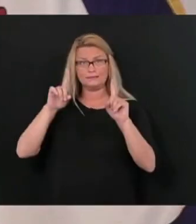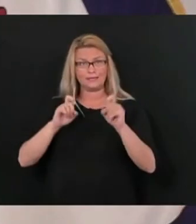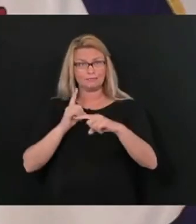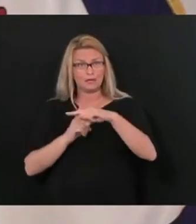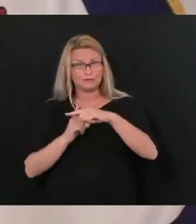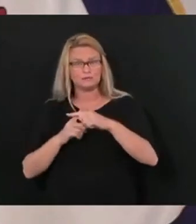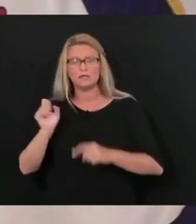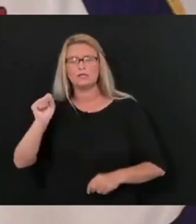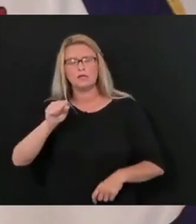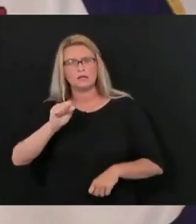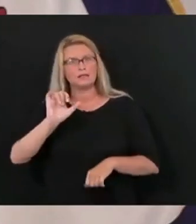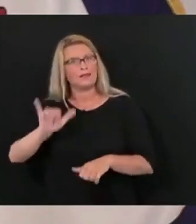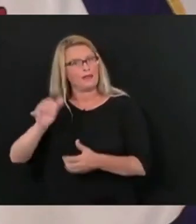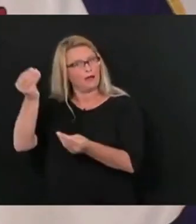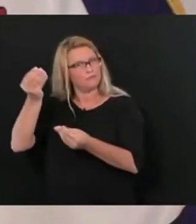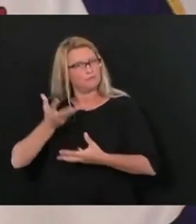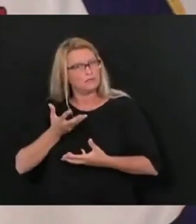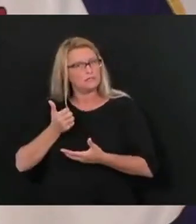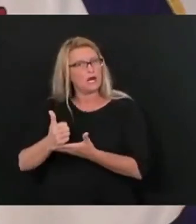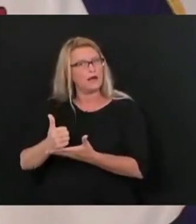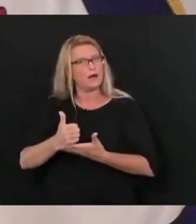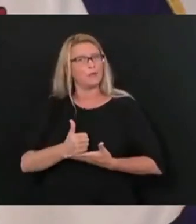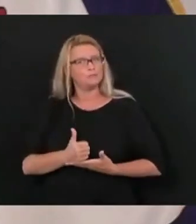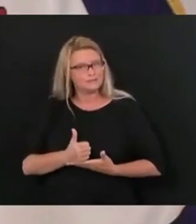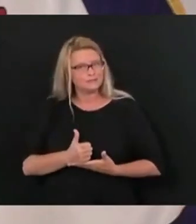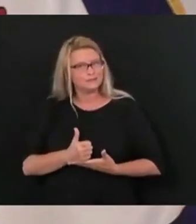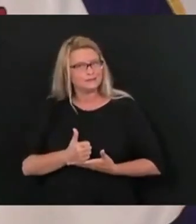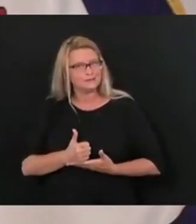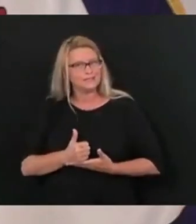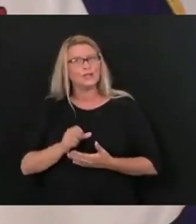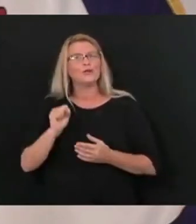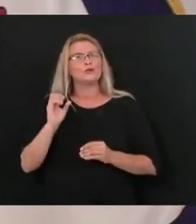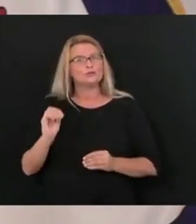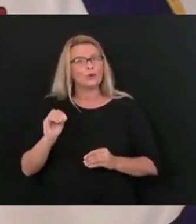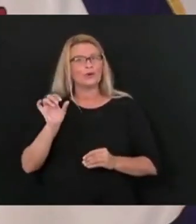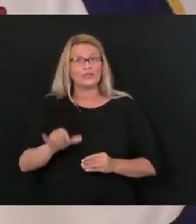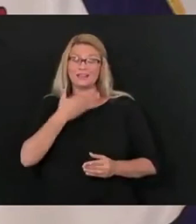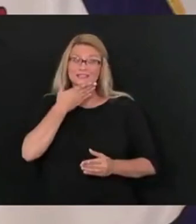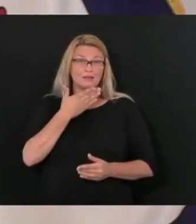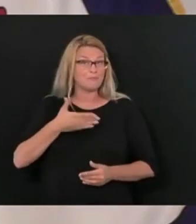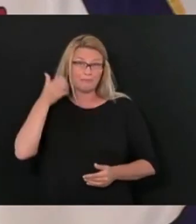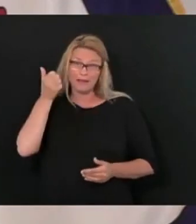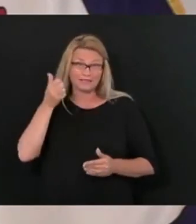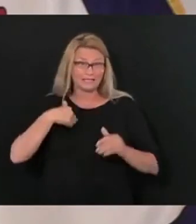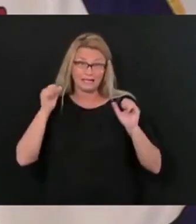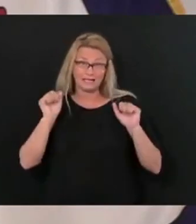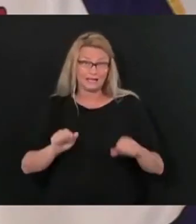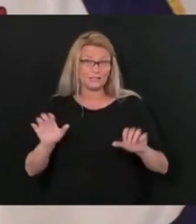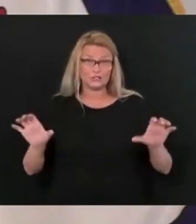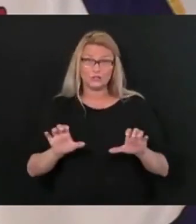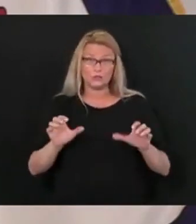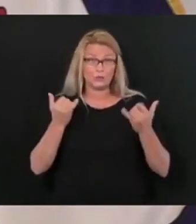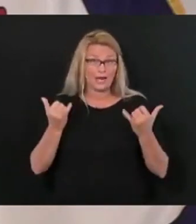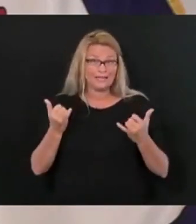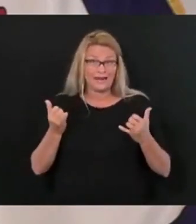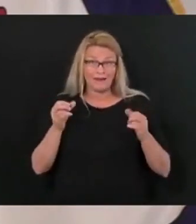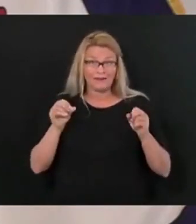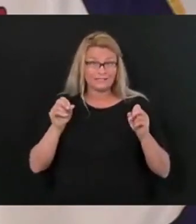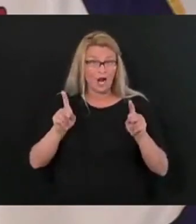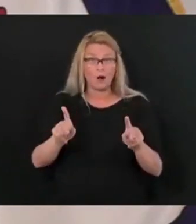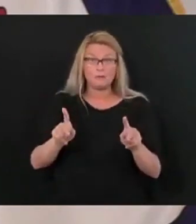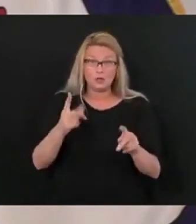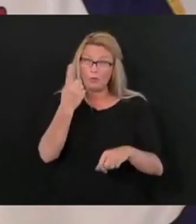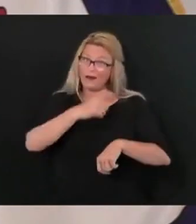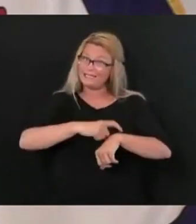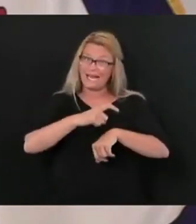Of course it will. So this is the very, very best that I think we can do. It's an opportunity that we have, and it's a one-time